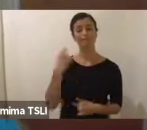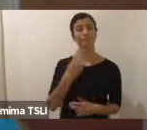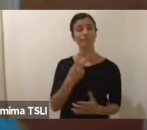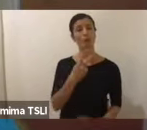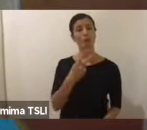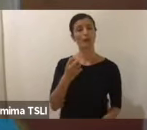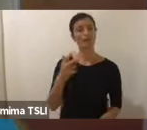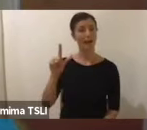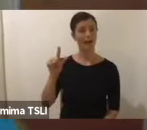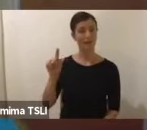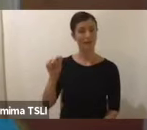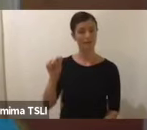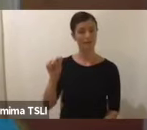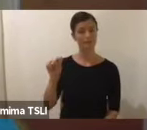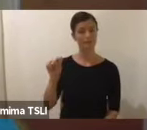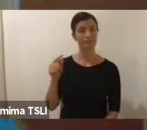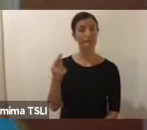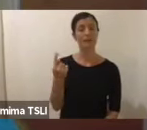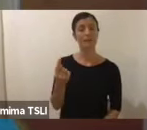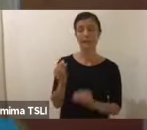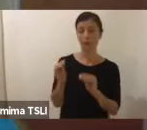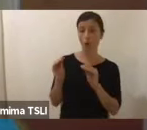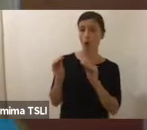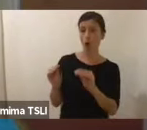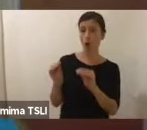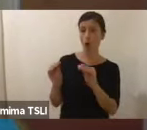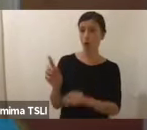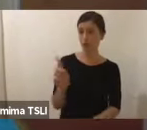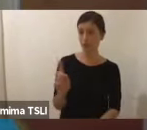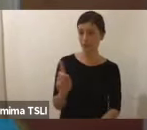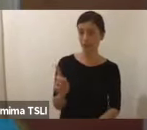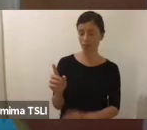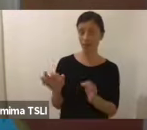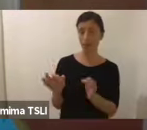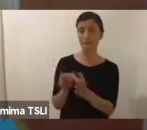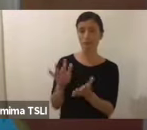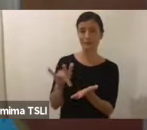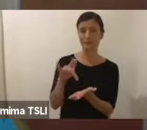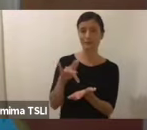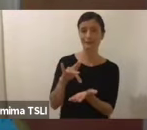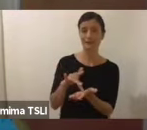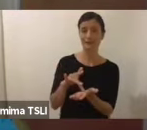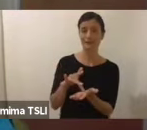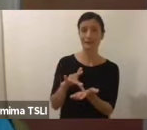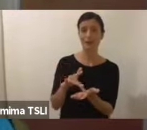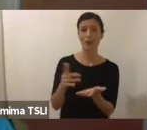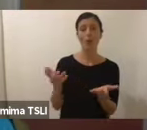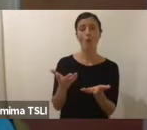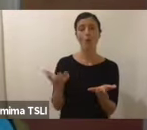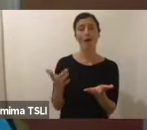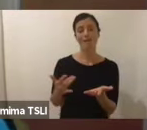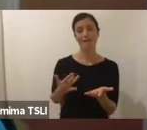buddhist center he now lives at dharmadara a retreat center and community in rural northern california